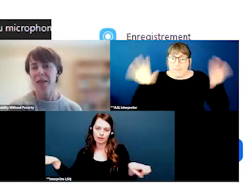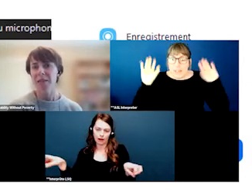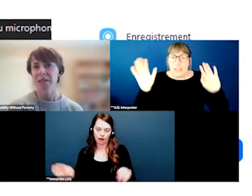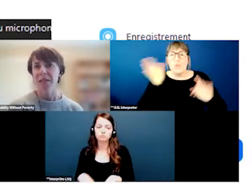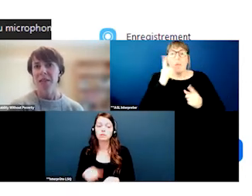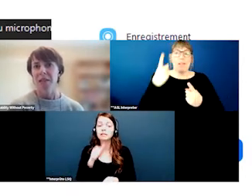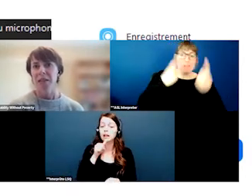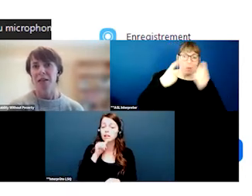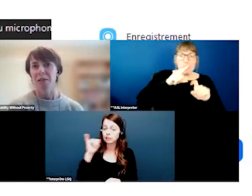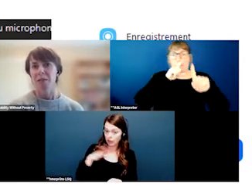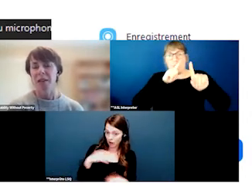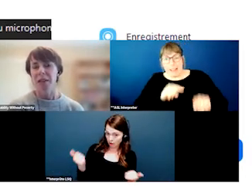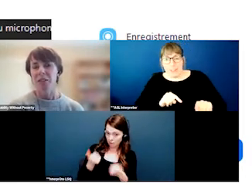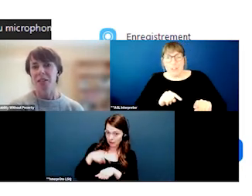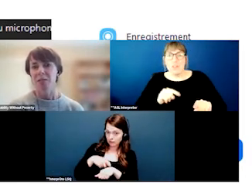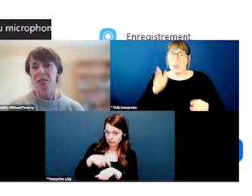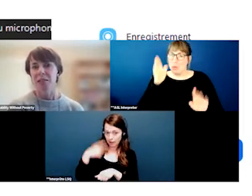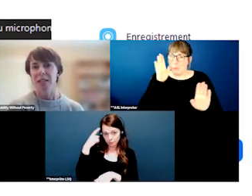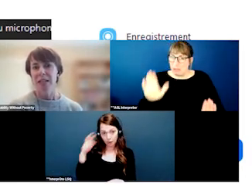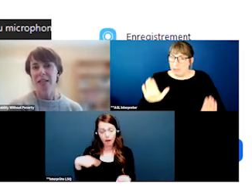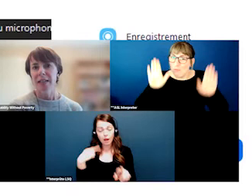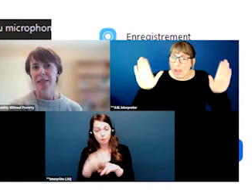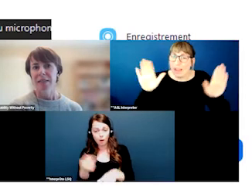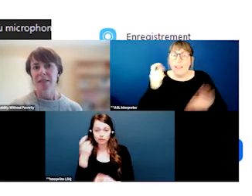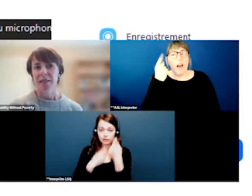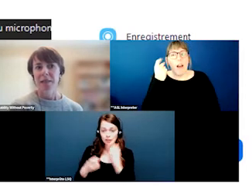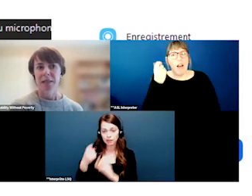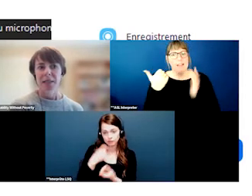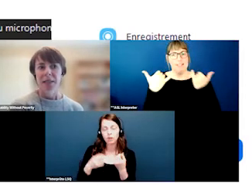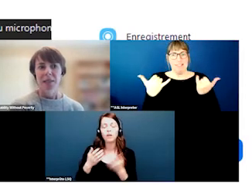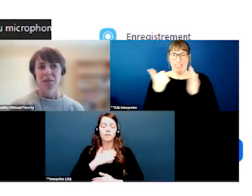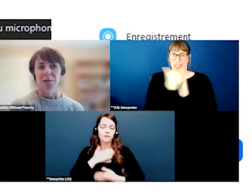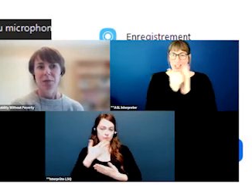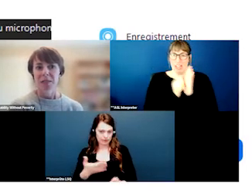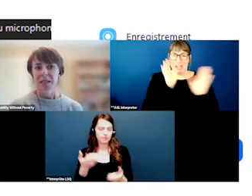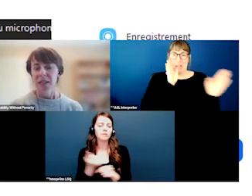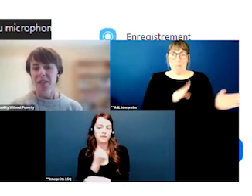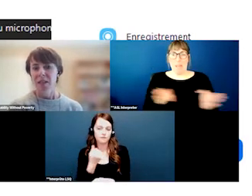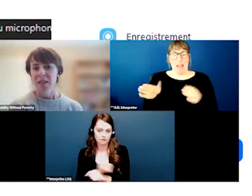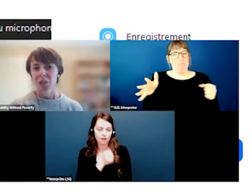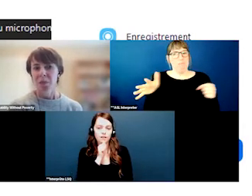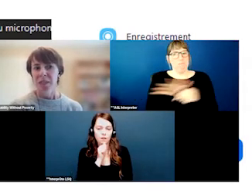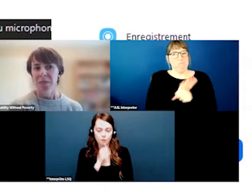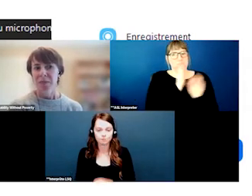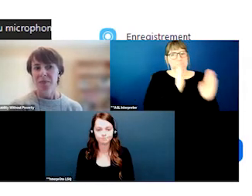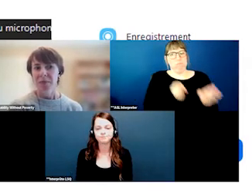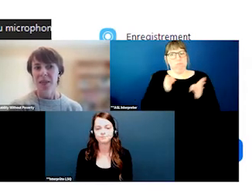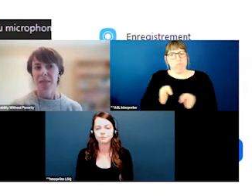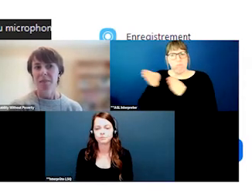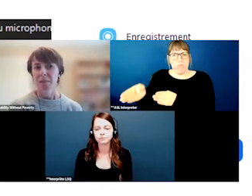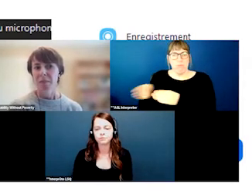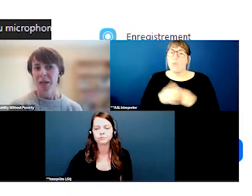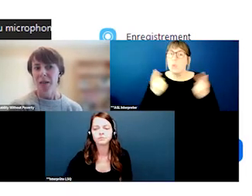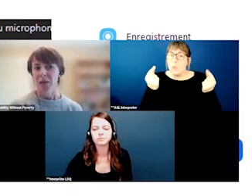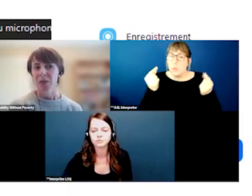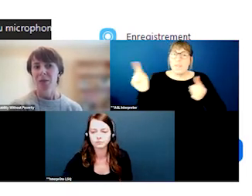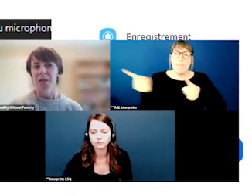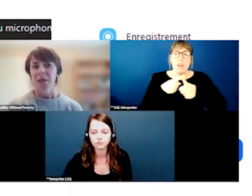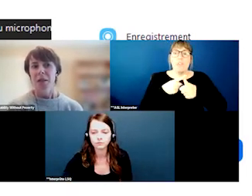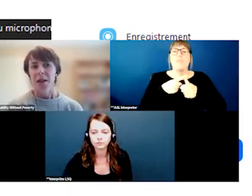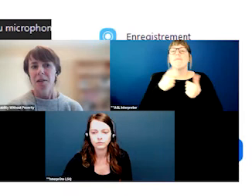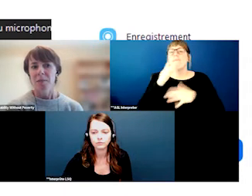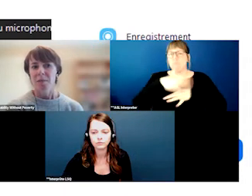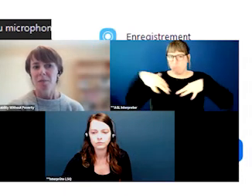so. But the agenda for today is first a land acknowledgement, then